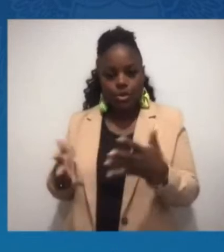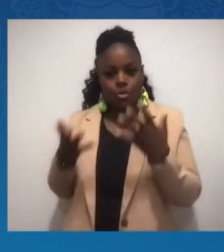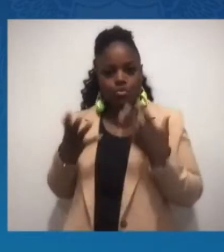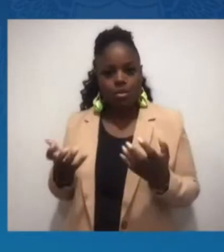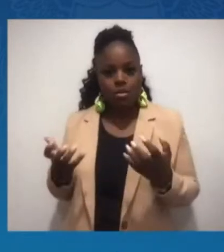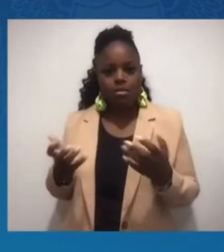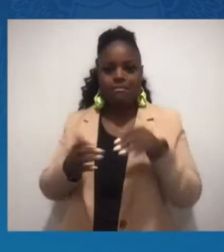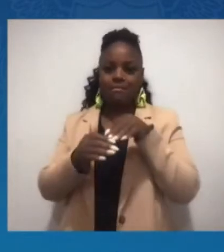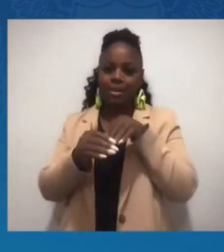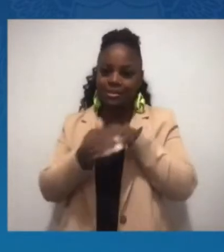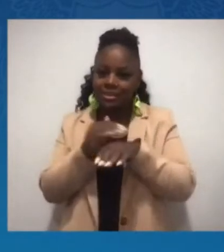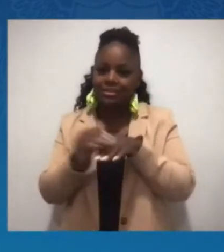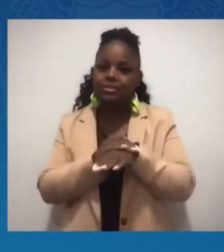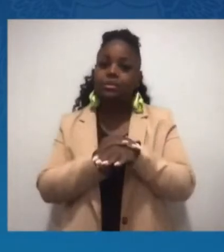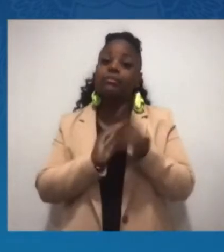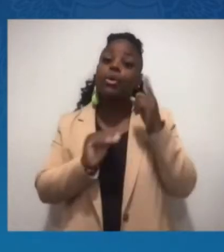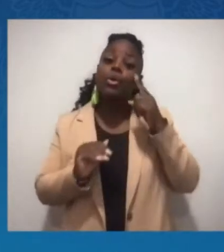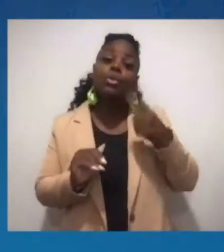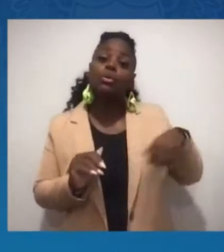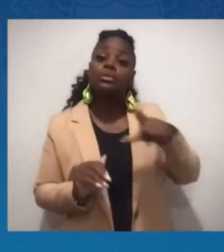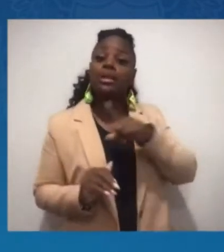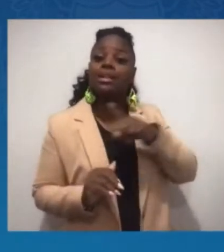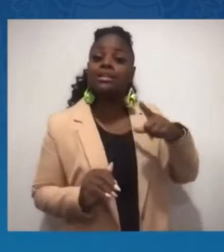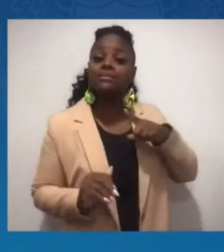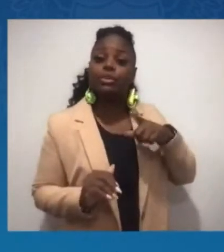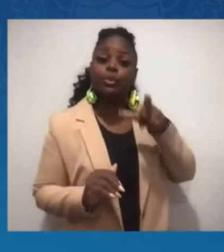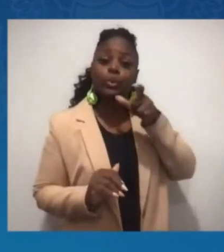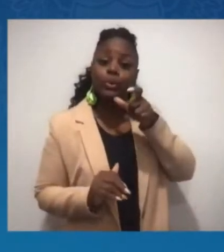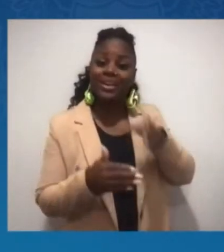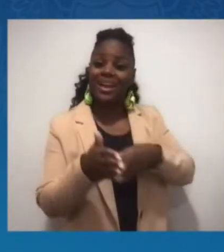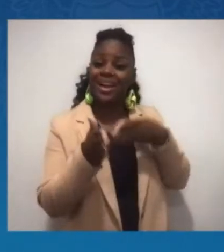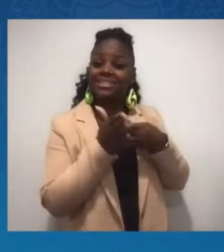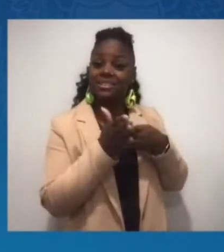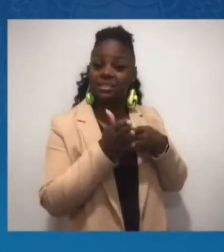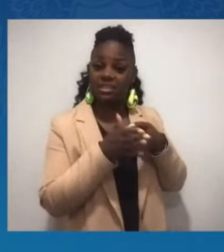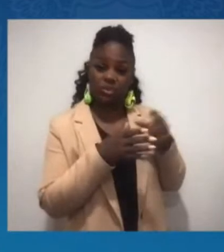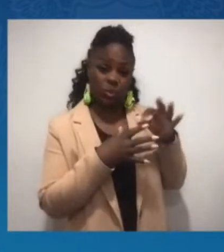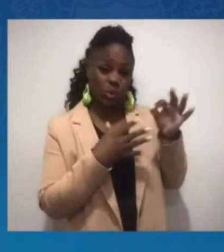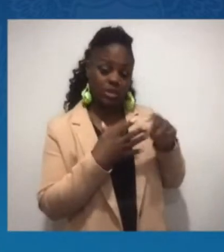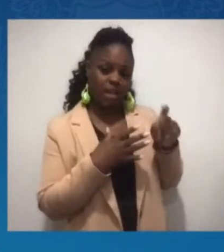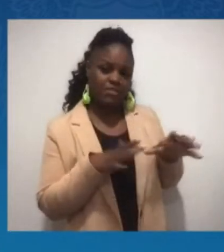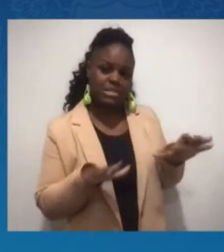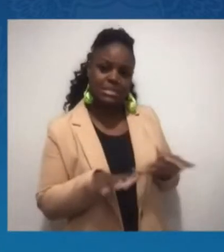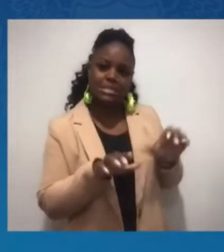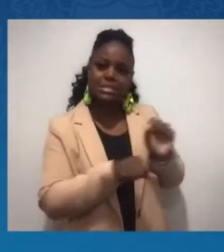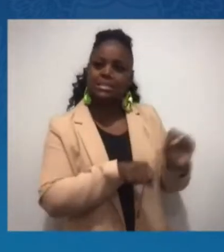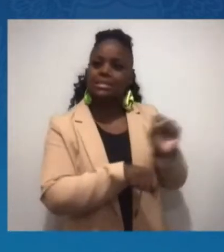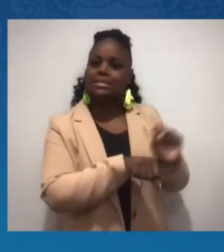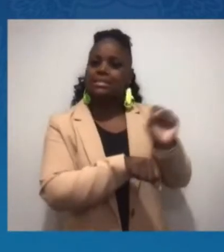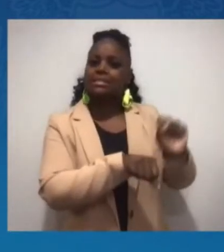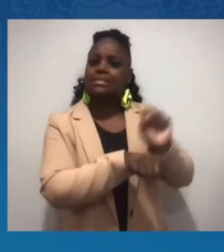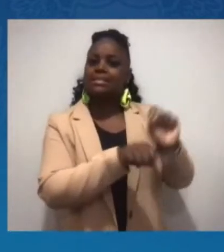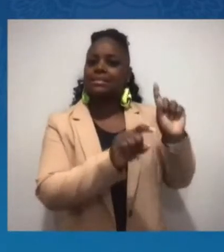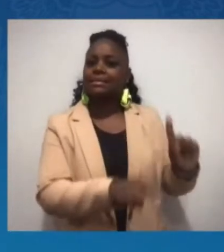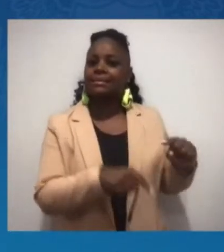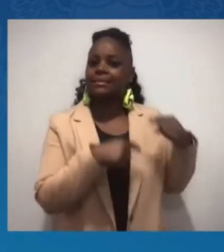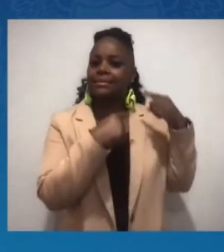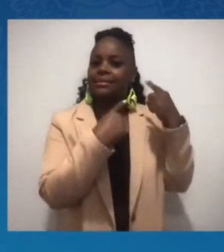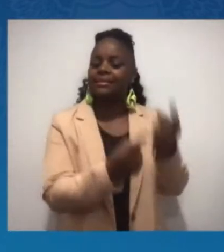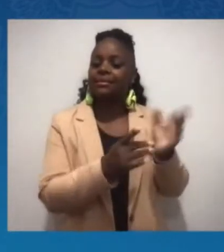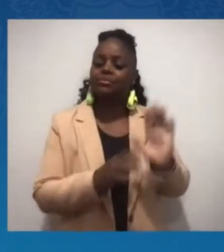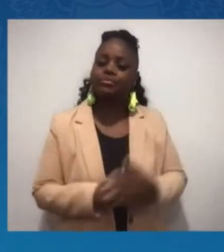legislators have been building up to this moment for years. Before I joined NARAL, my first reproductive rights job was with Planned Parenthood